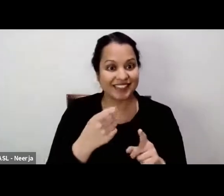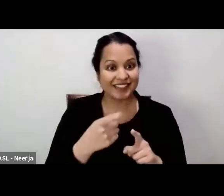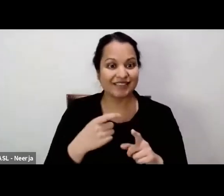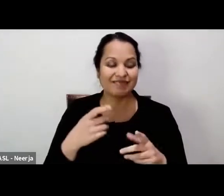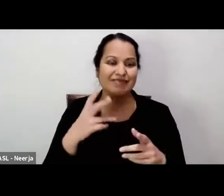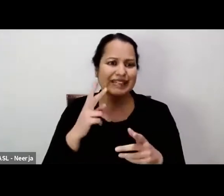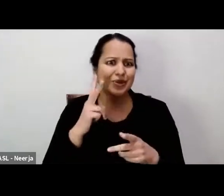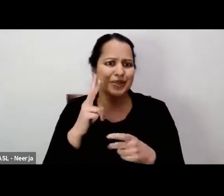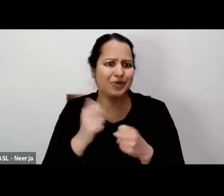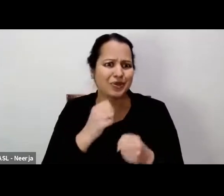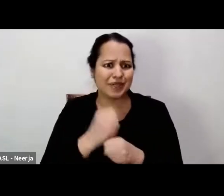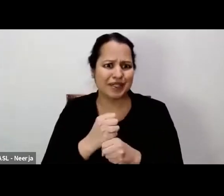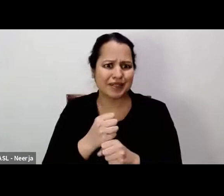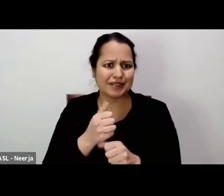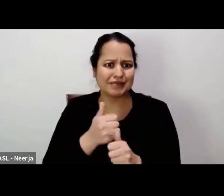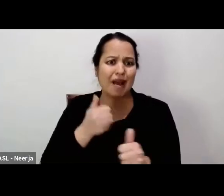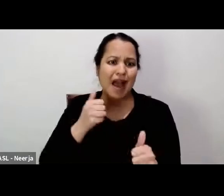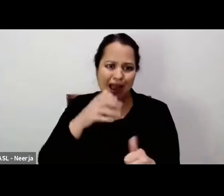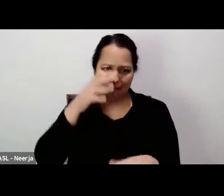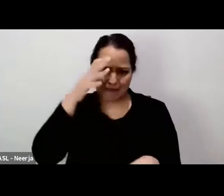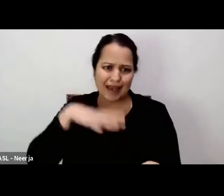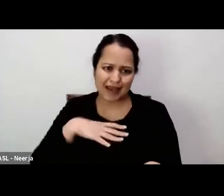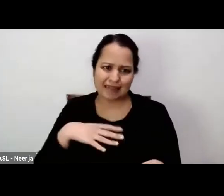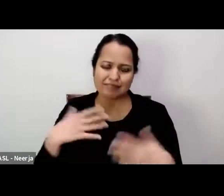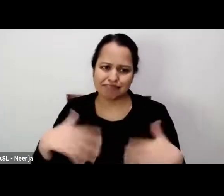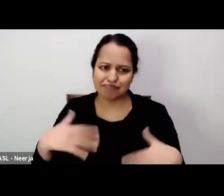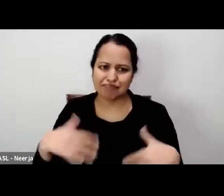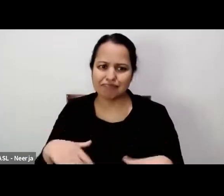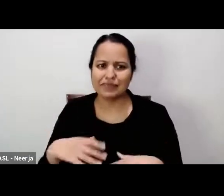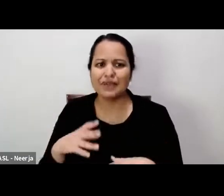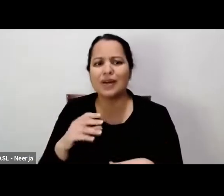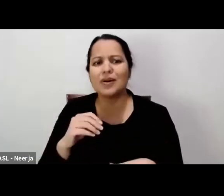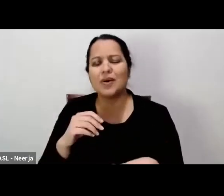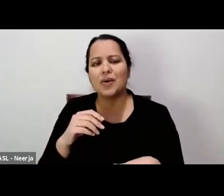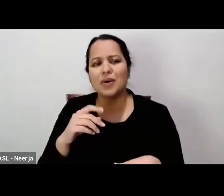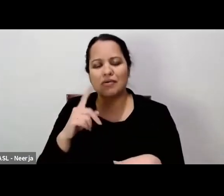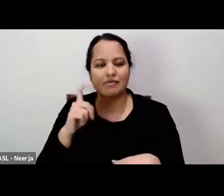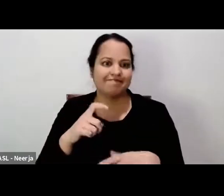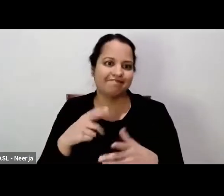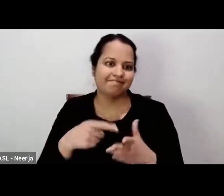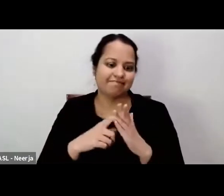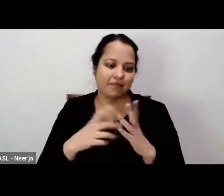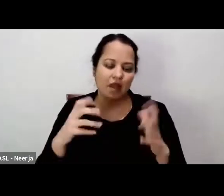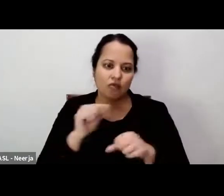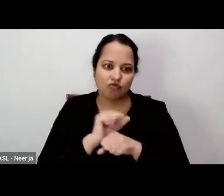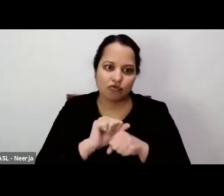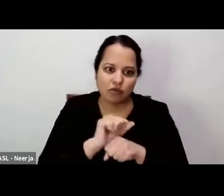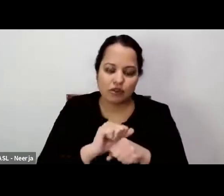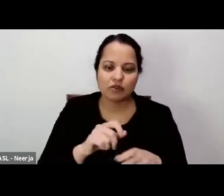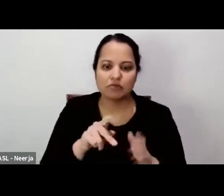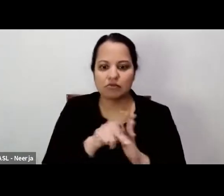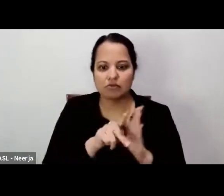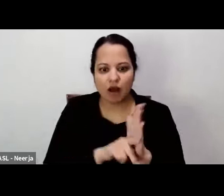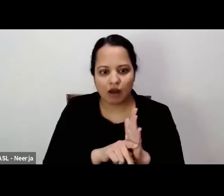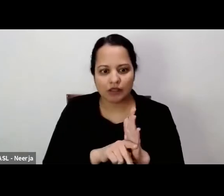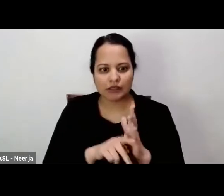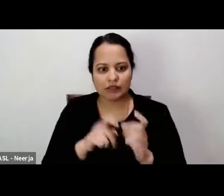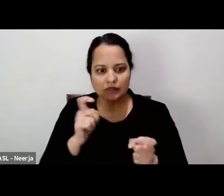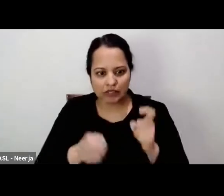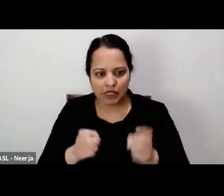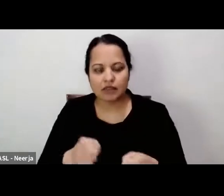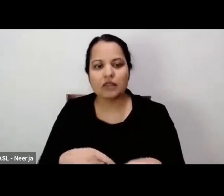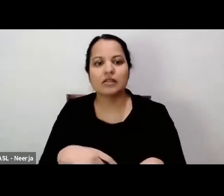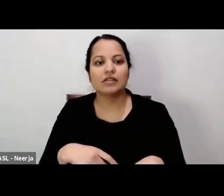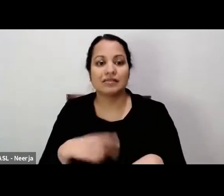to be able to get back to that pre-pandemic levels, but it's going to take a lot of work and it's going to take policy change. Speaking of